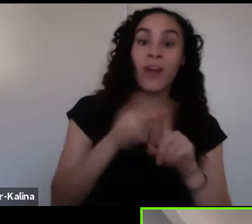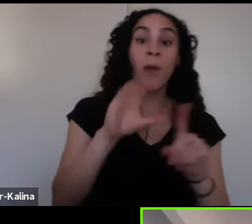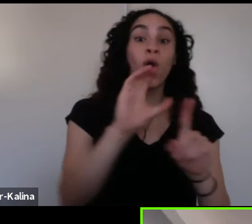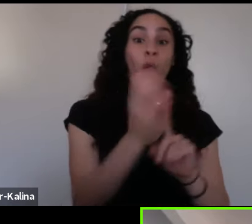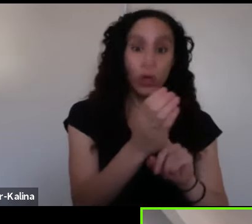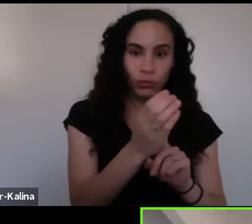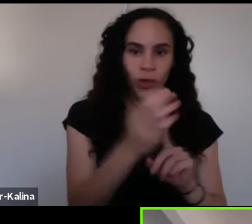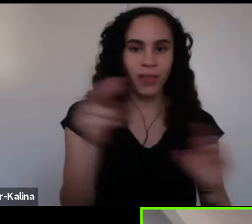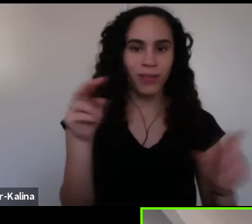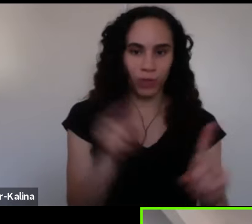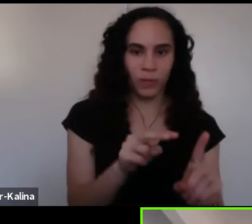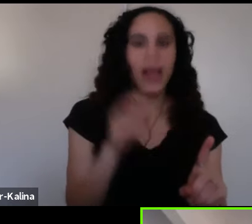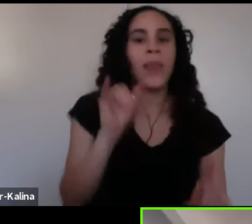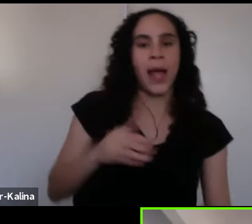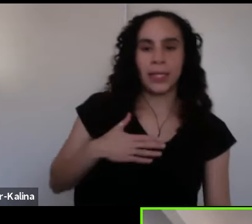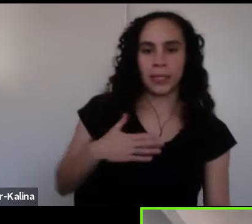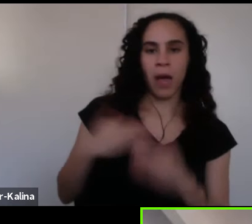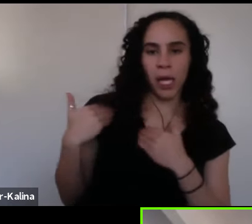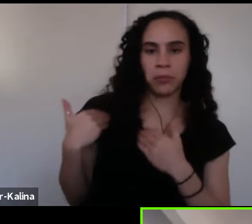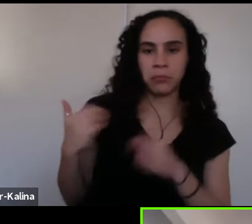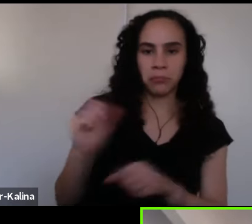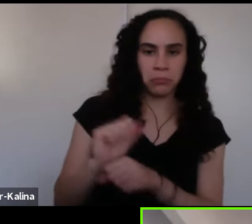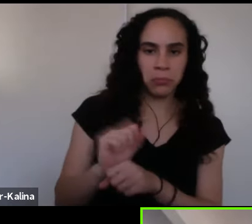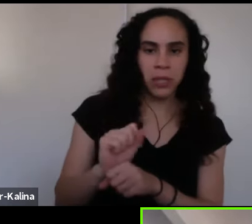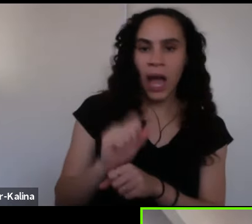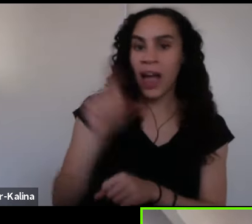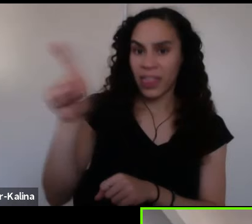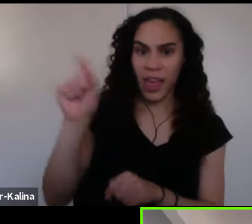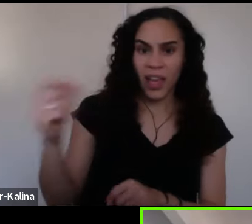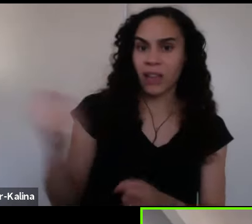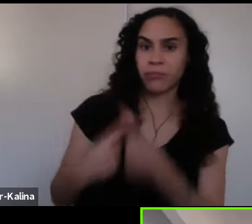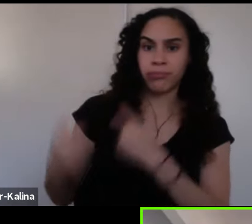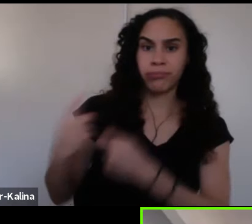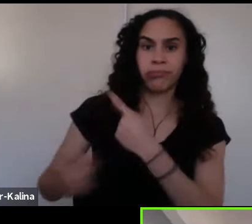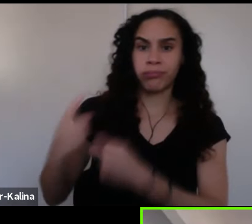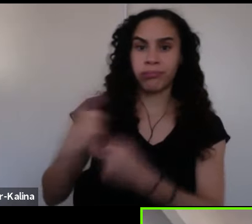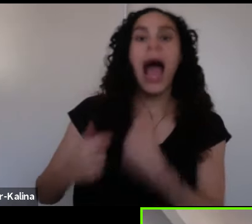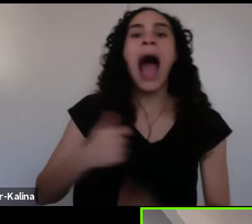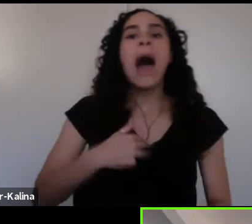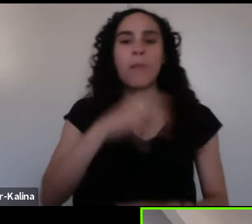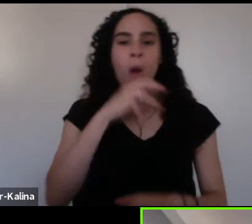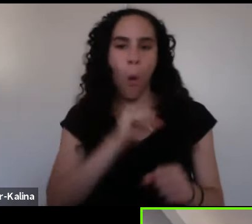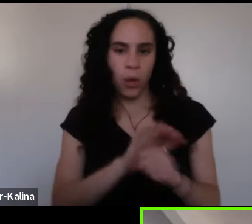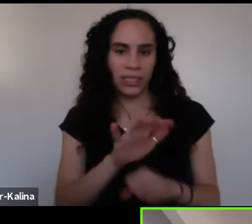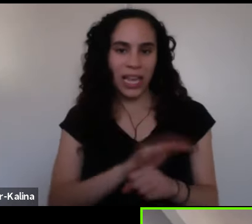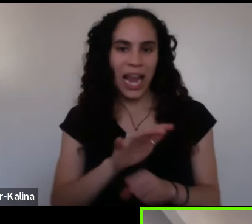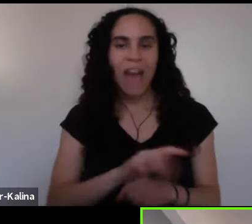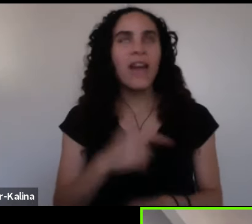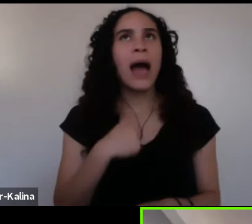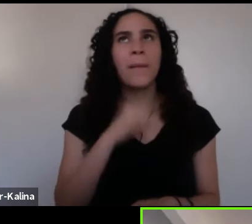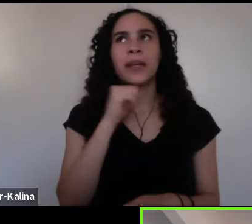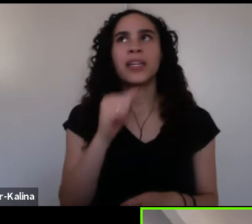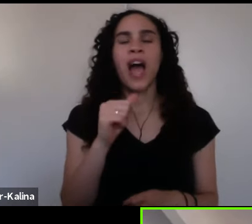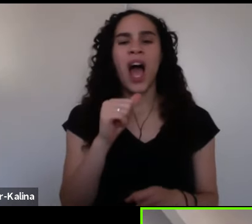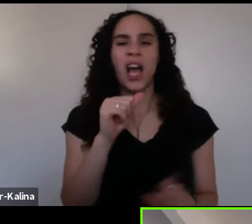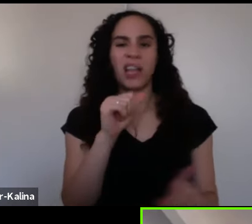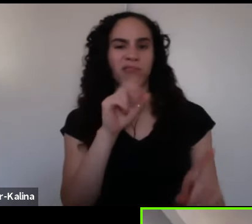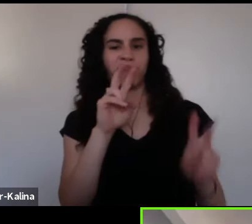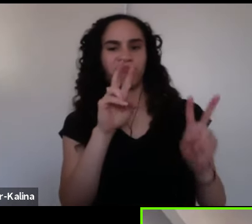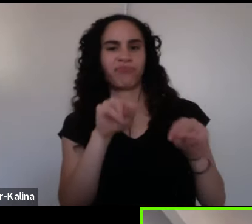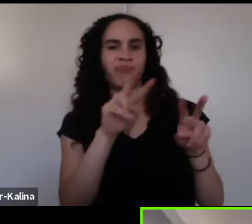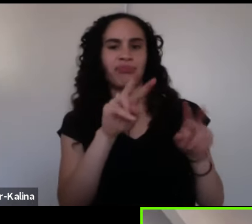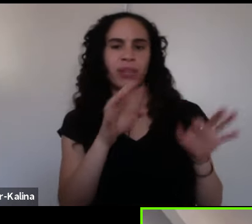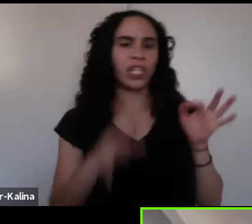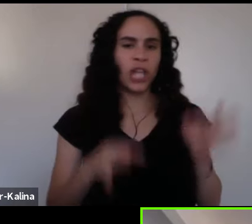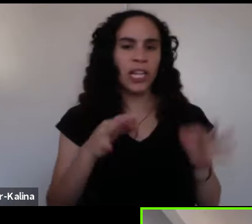in. And, they can ask me any question. I'm old enough now that I'm not as judgmental as I was when I was